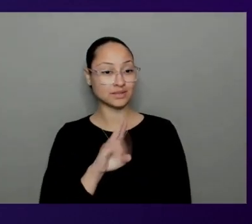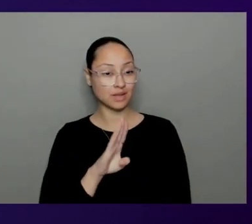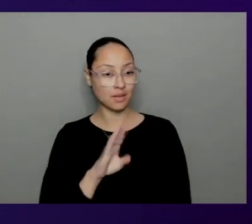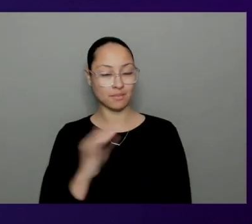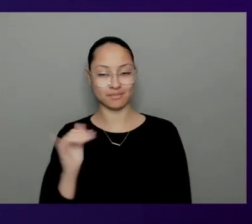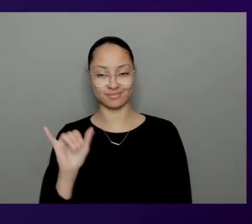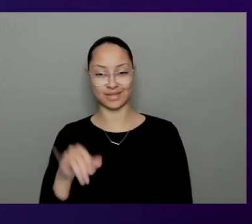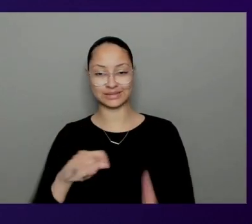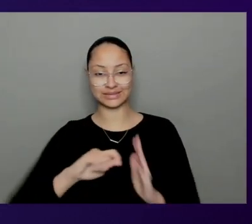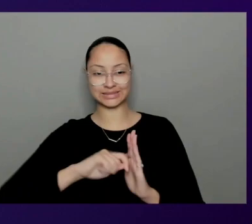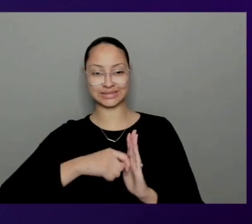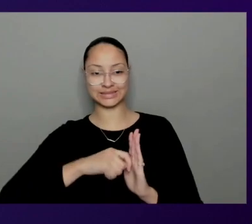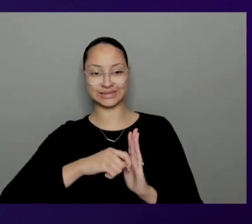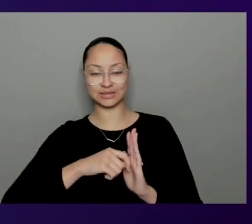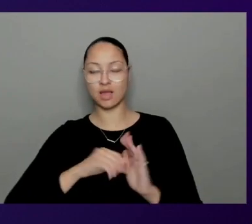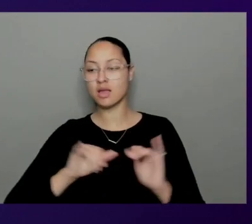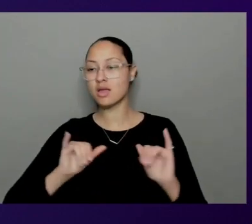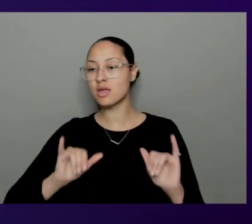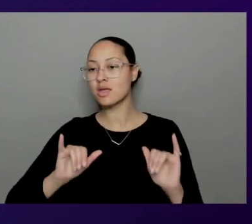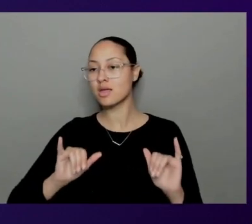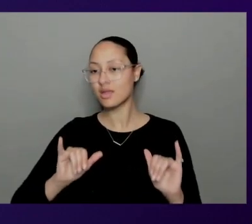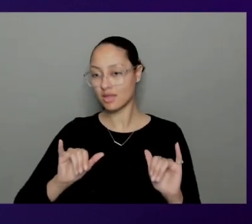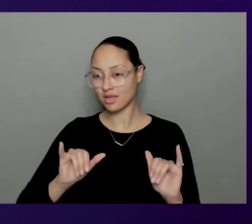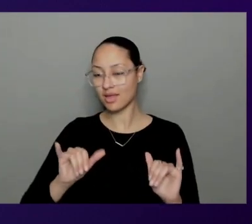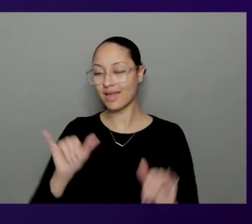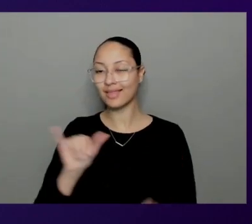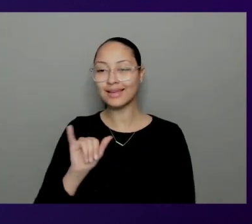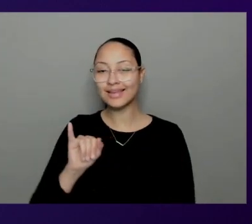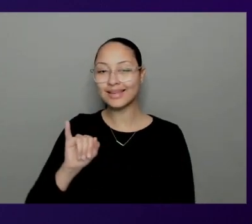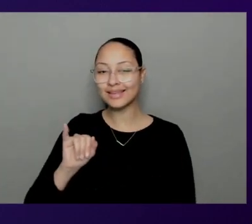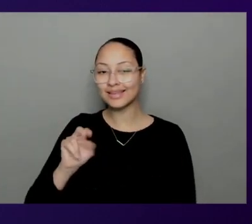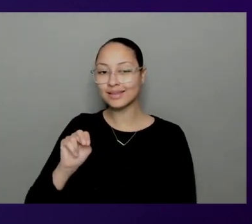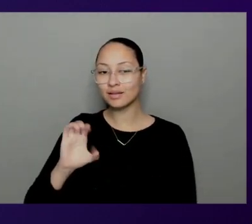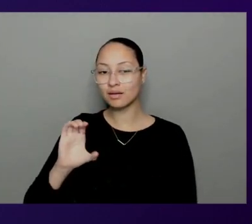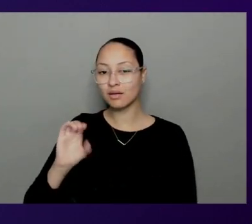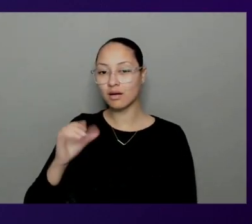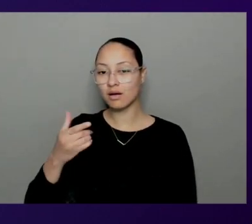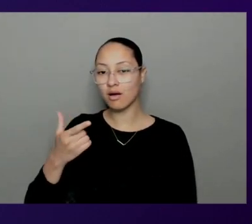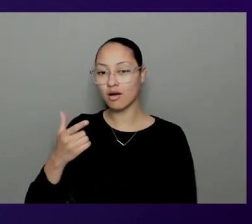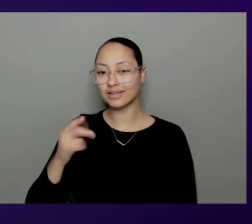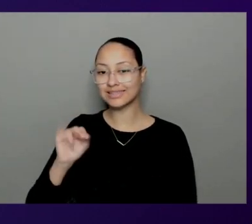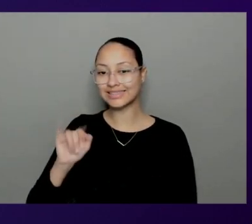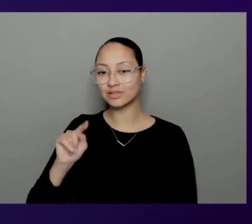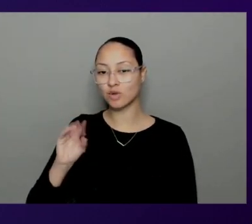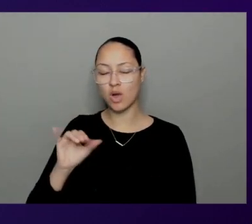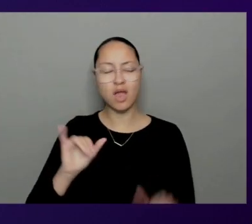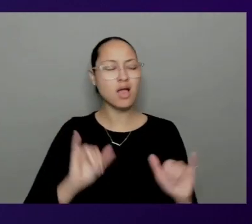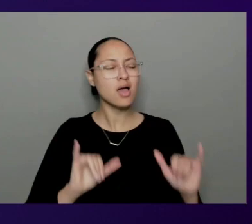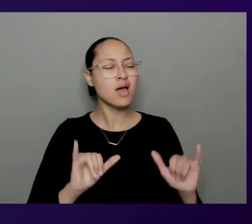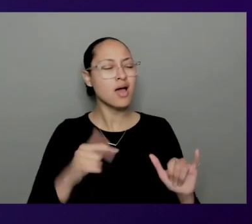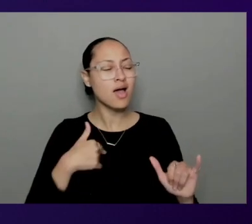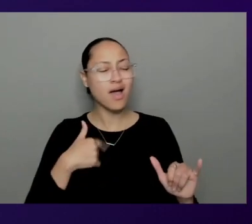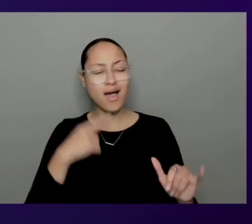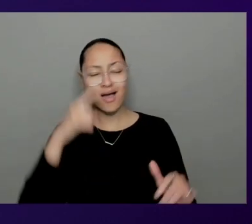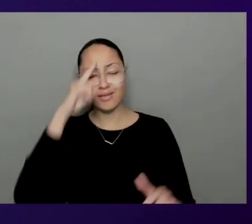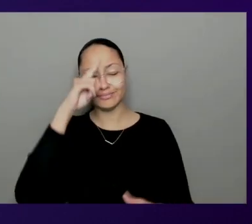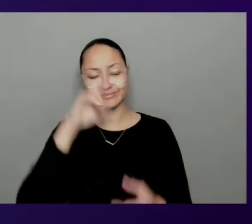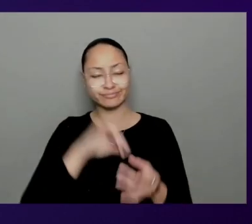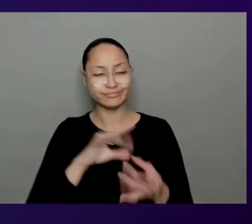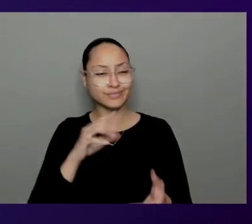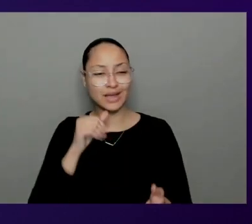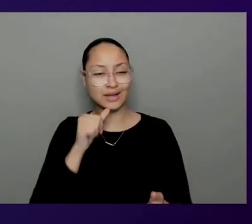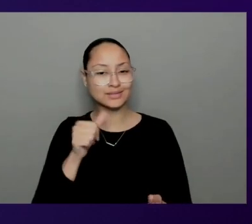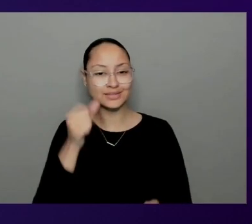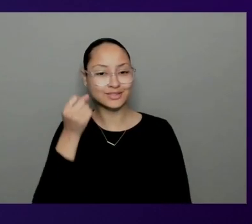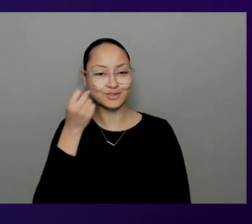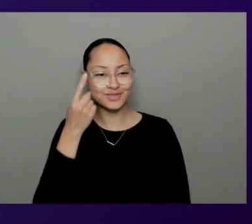key. Yeah. I see. So I see. as in a Cognito sub. Oh, got Yeah. it. I totally got lost there. No, for a you're minute. Okay, absolutely right, cool. because we're subscribing to data. I think we